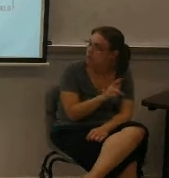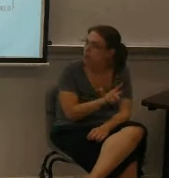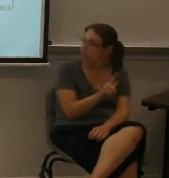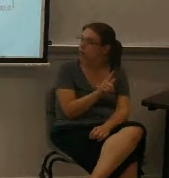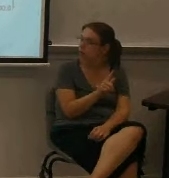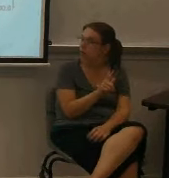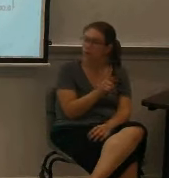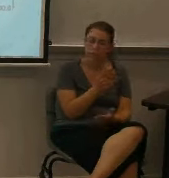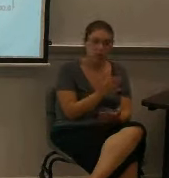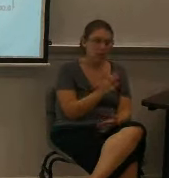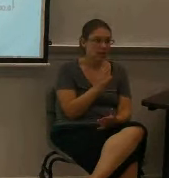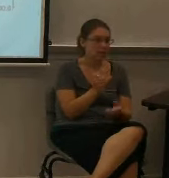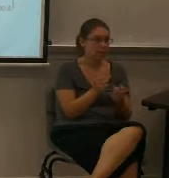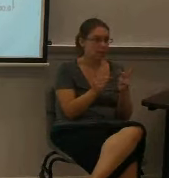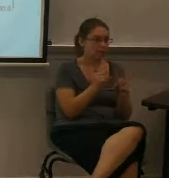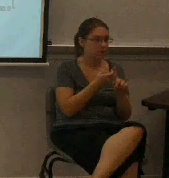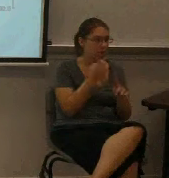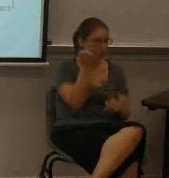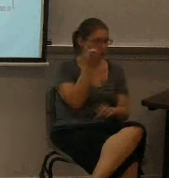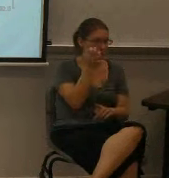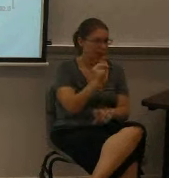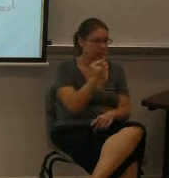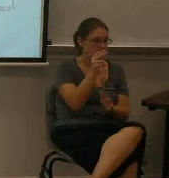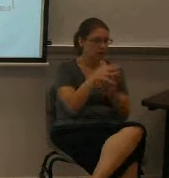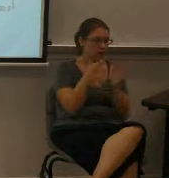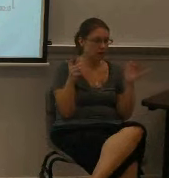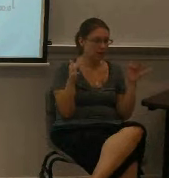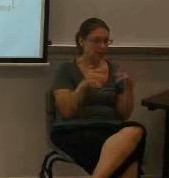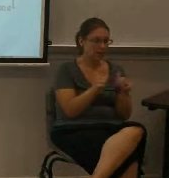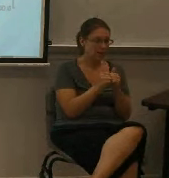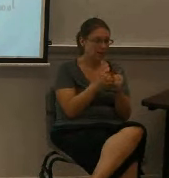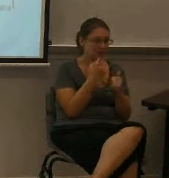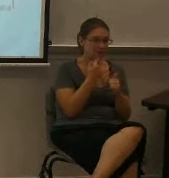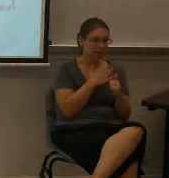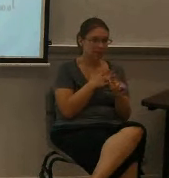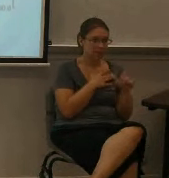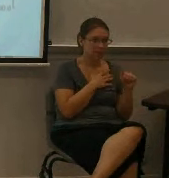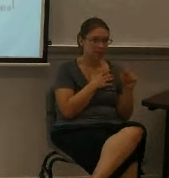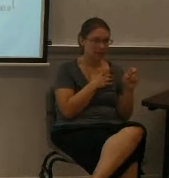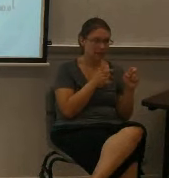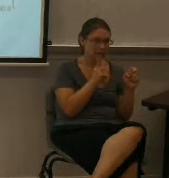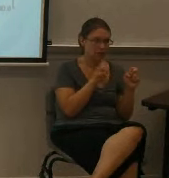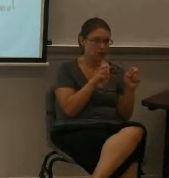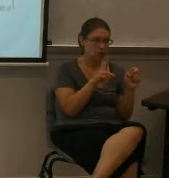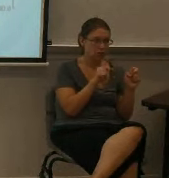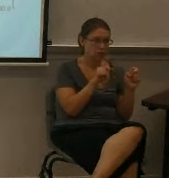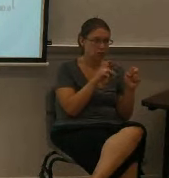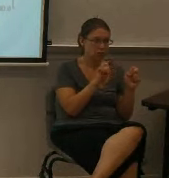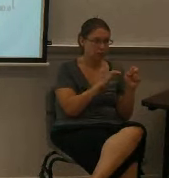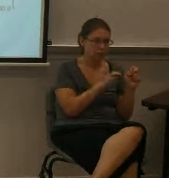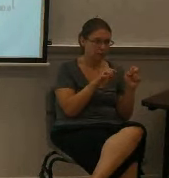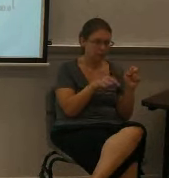OECD. A bunch of people from Europe and North America came together and said, okay, my lake is eutrophic. Here's its condition.